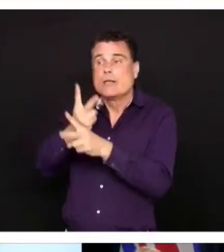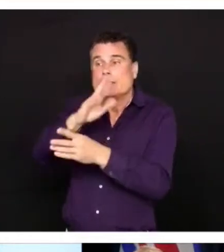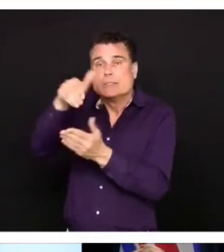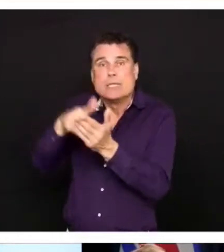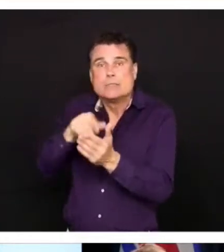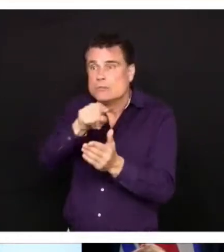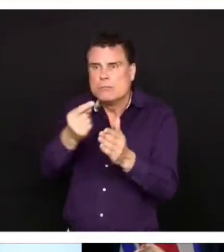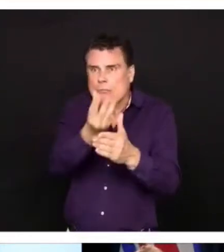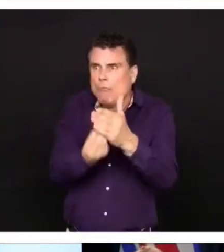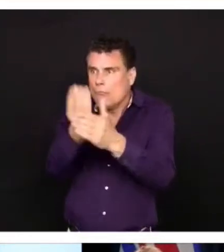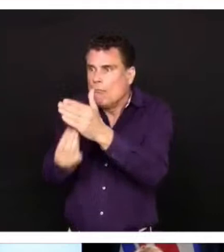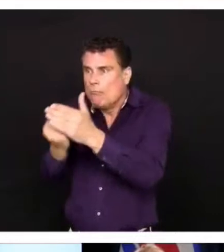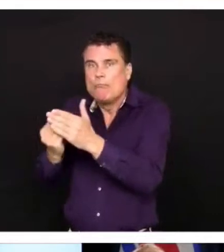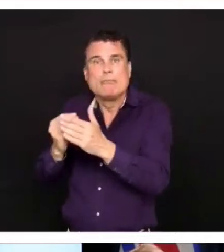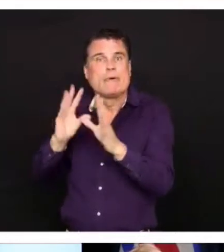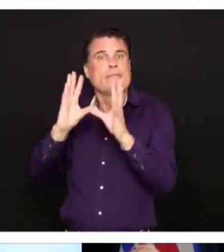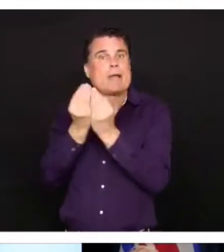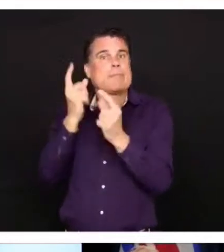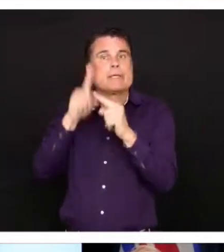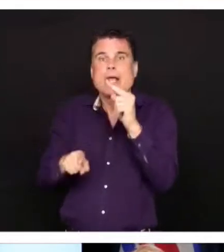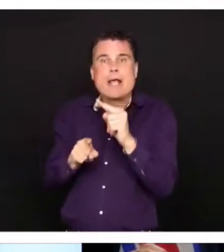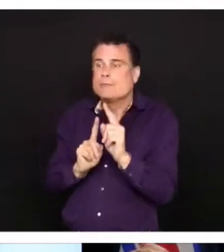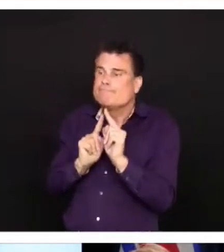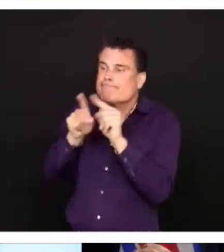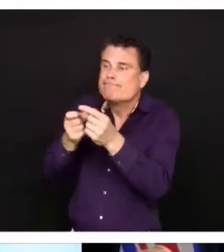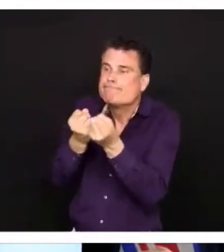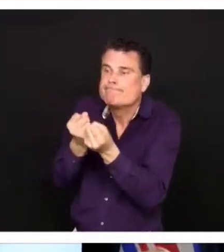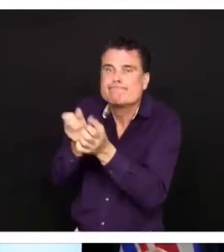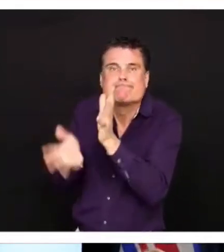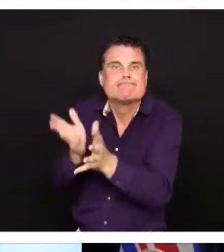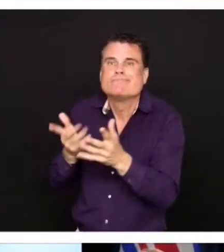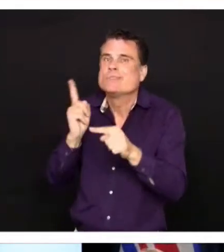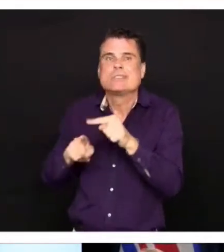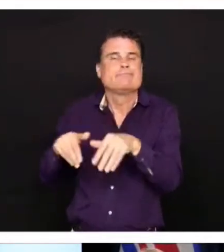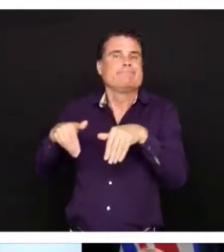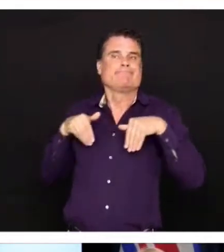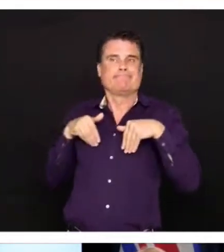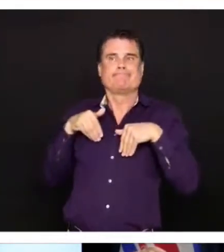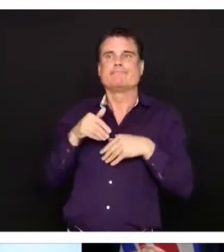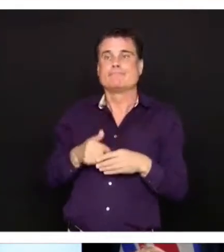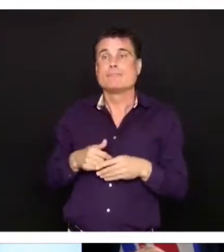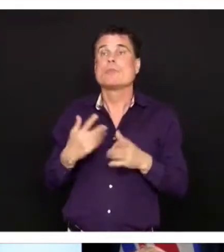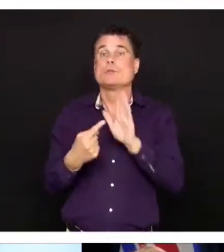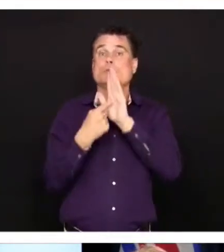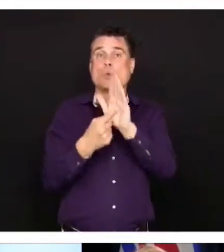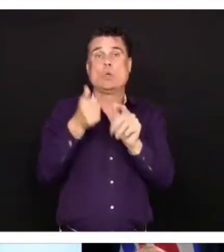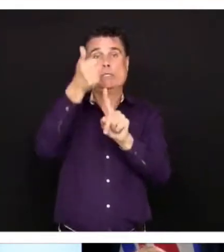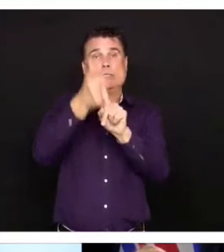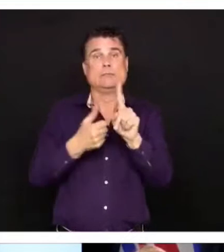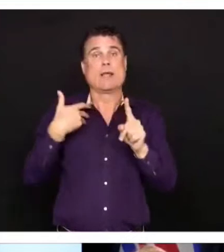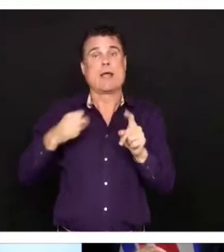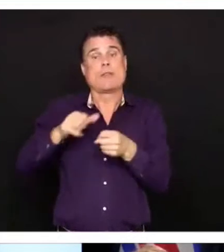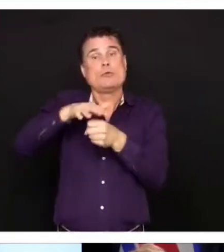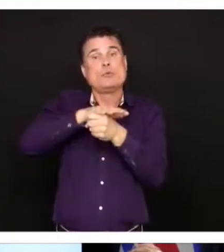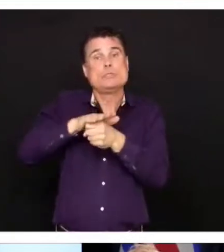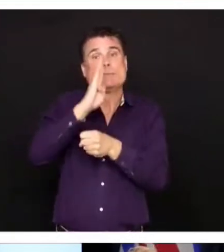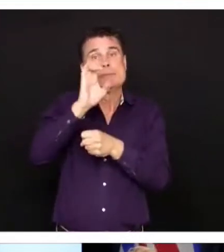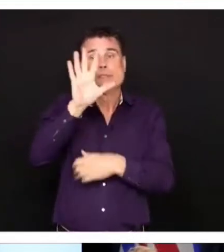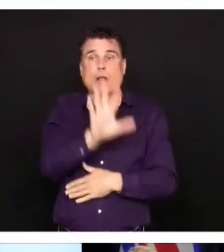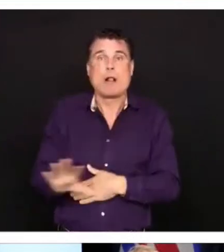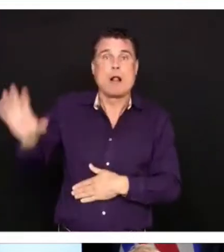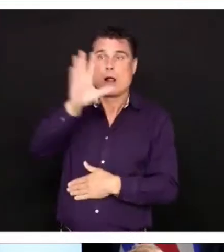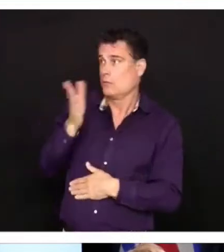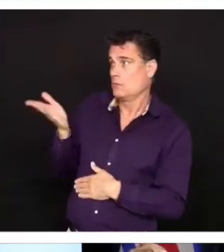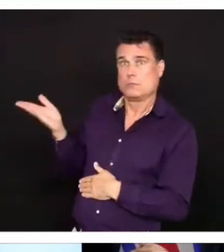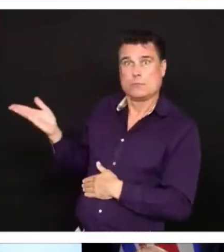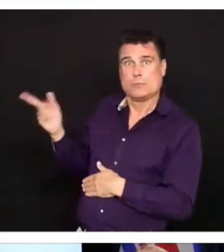been outbreaks and there have been cases, there have been imported cases, there's been community transmission in all areas of the province. Having